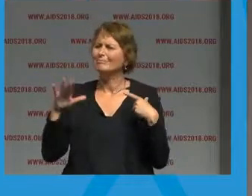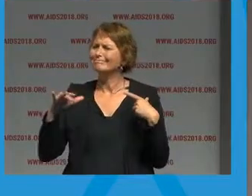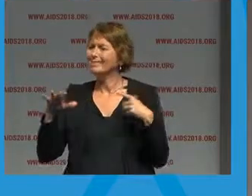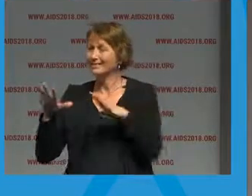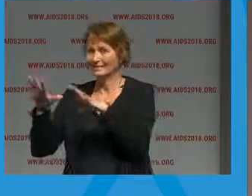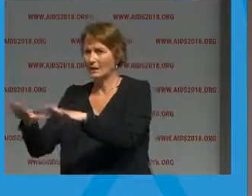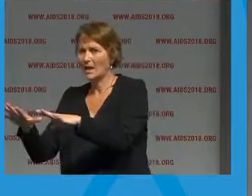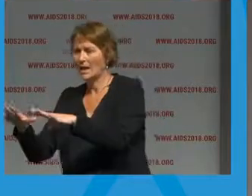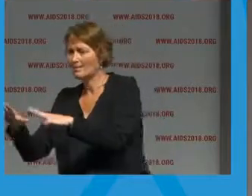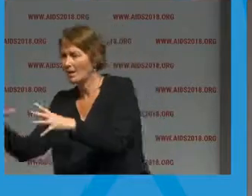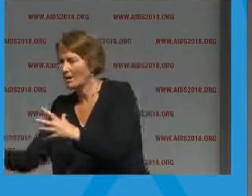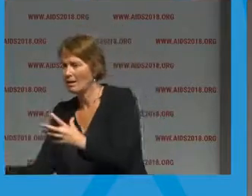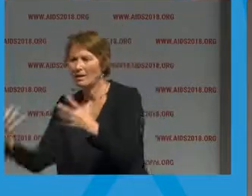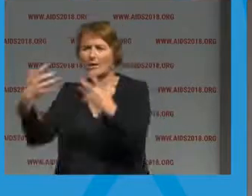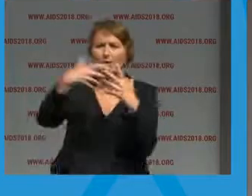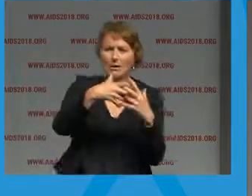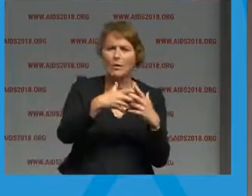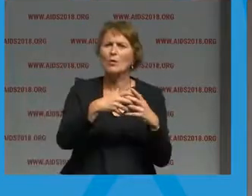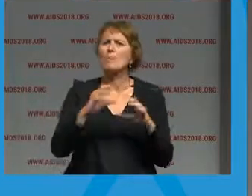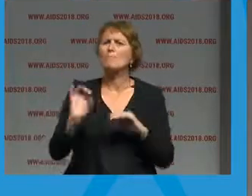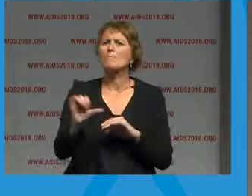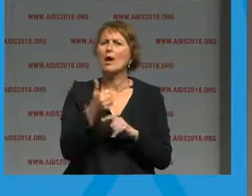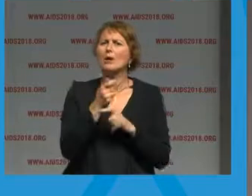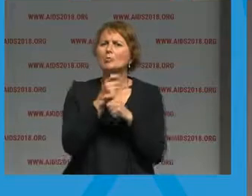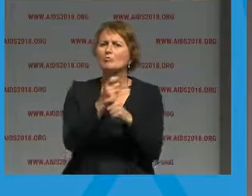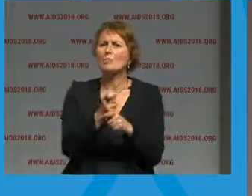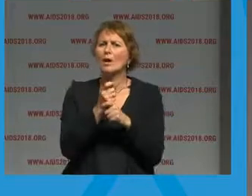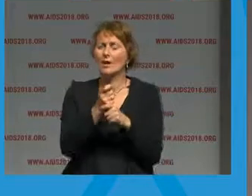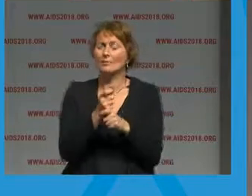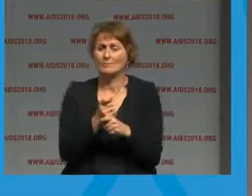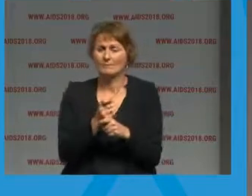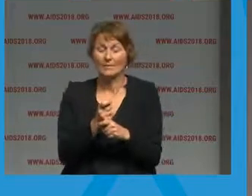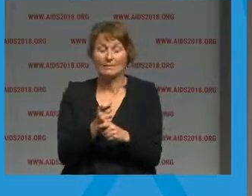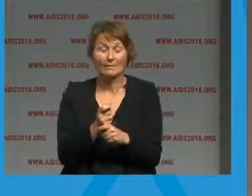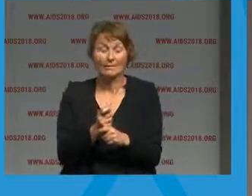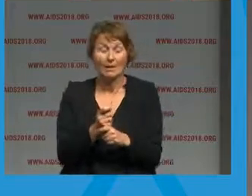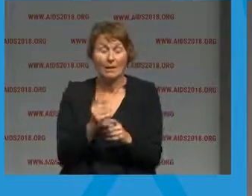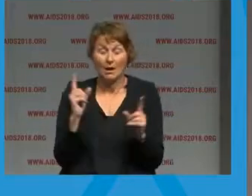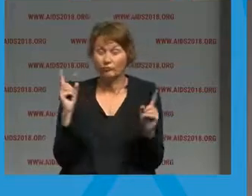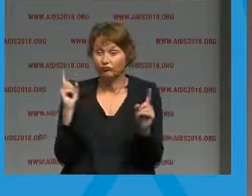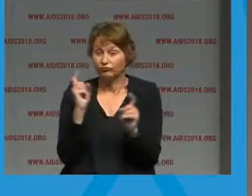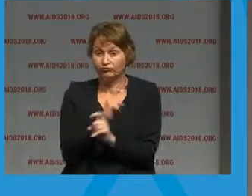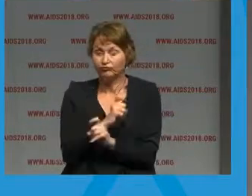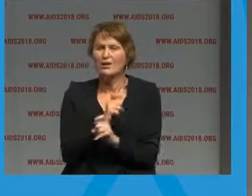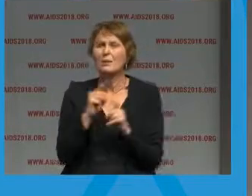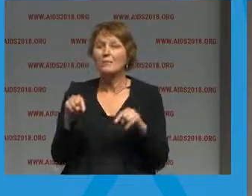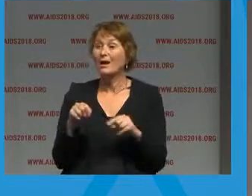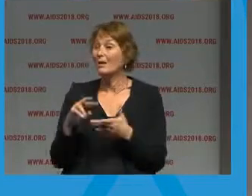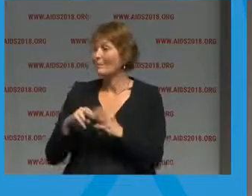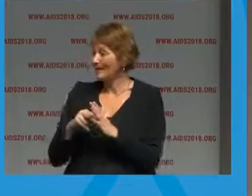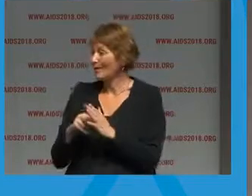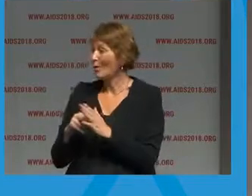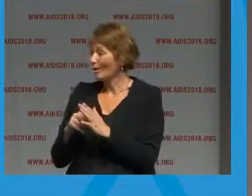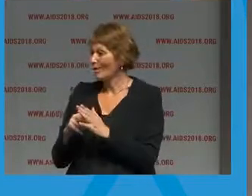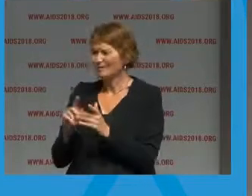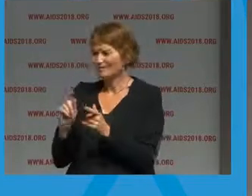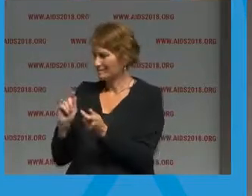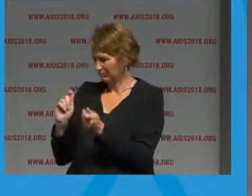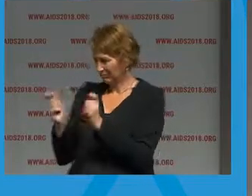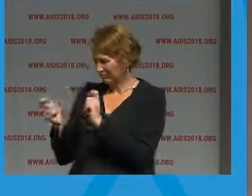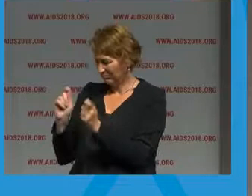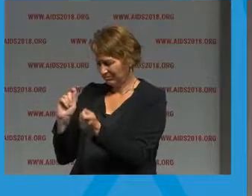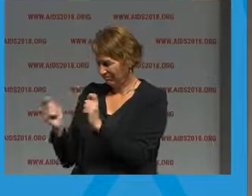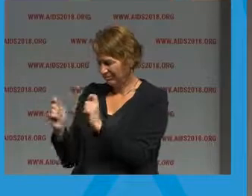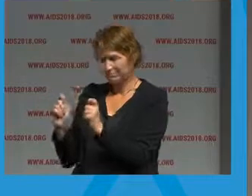system is a very difficult task, because, as Paul alluded to, it requires a dismantling, which people